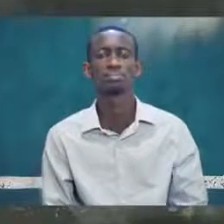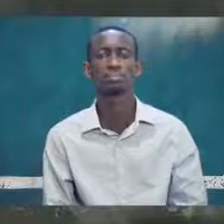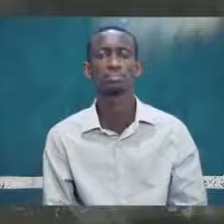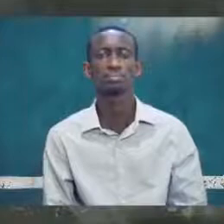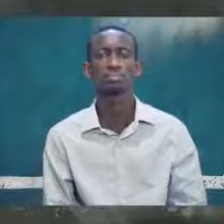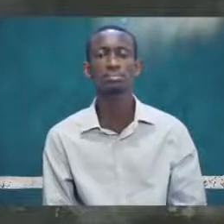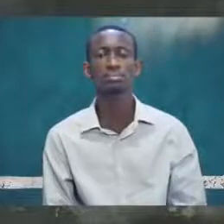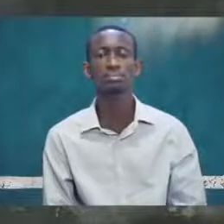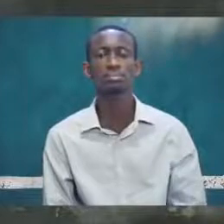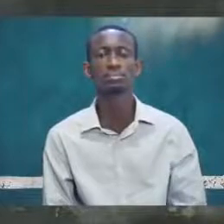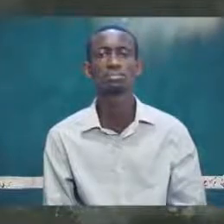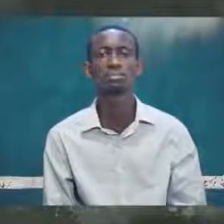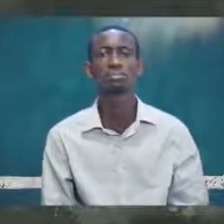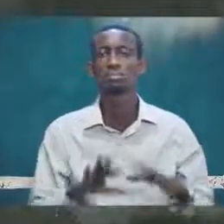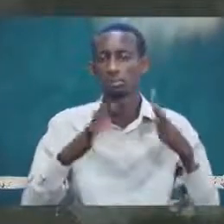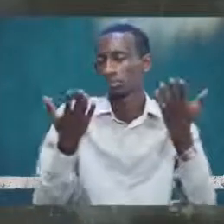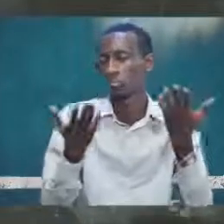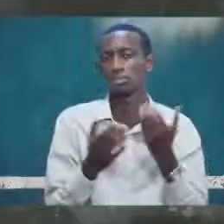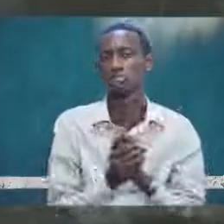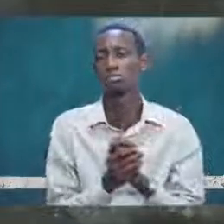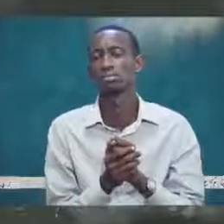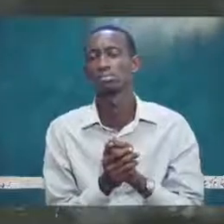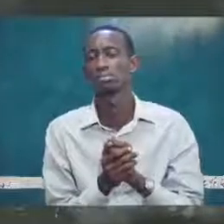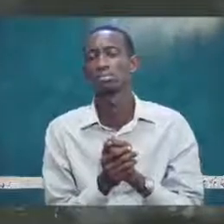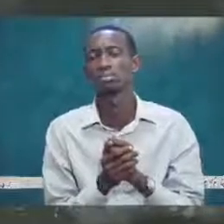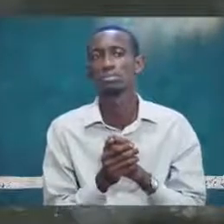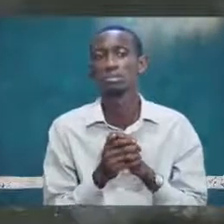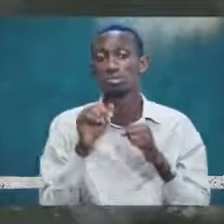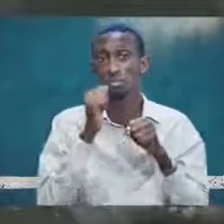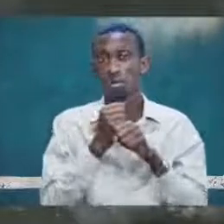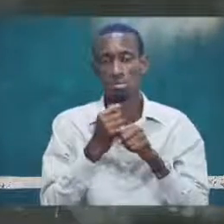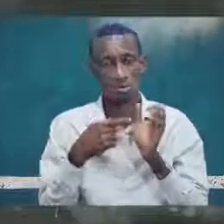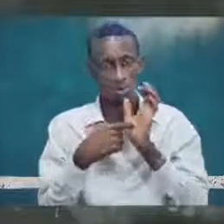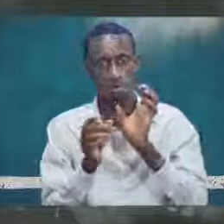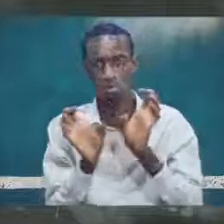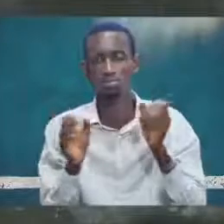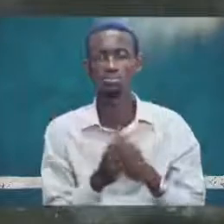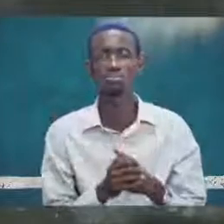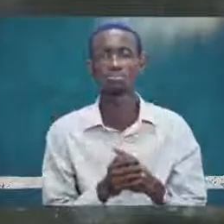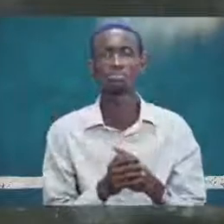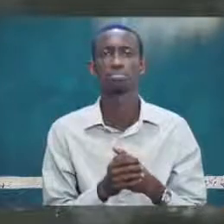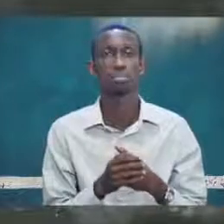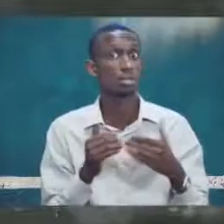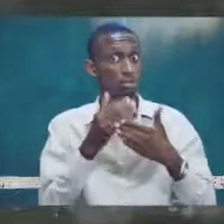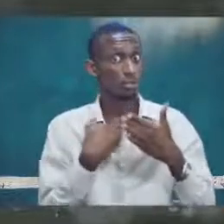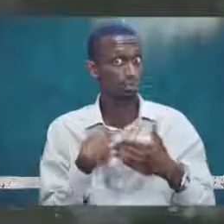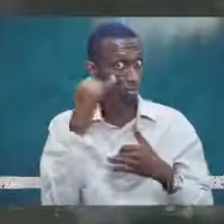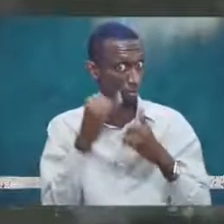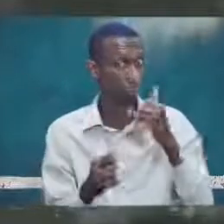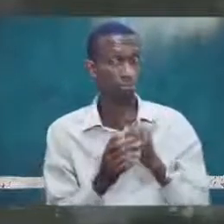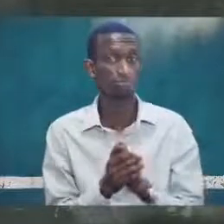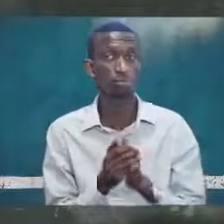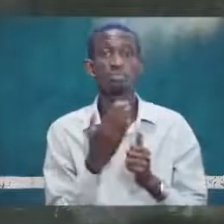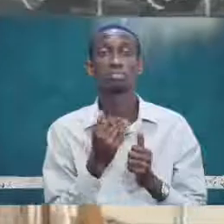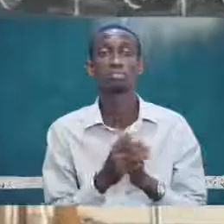for other examples that also undergo decomposition reaction. So before I wind up,